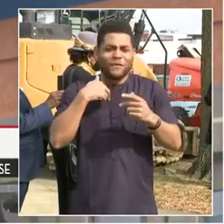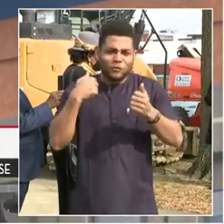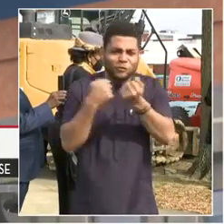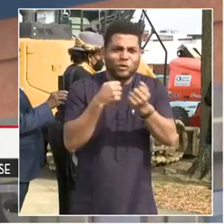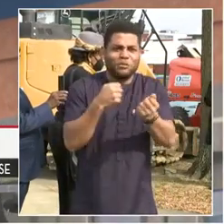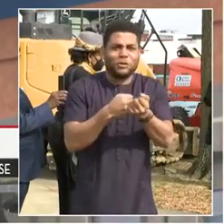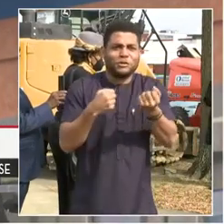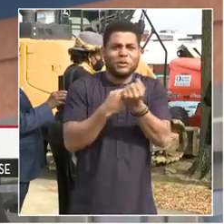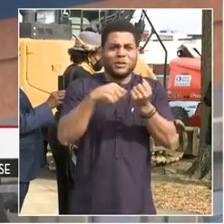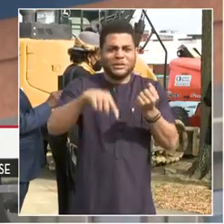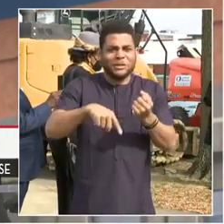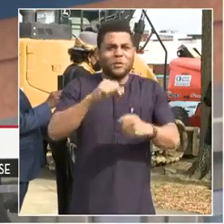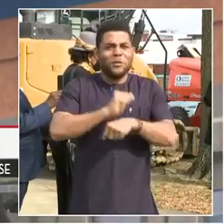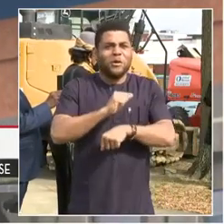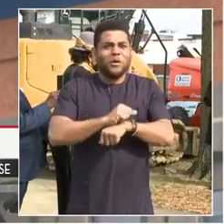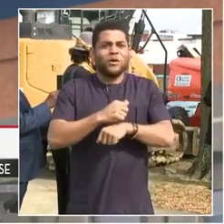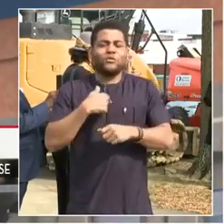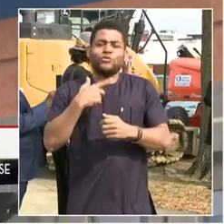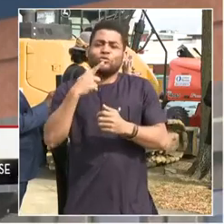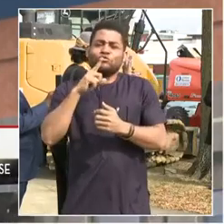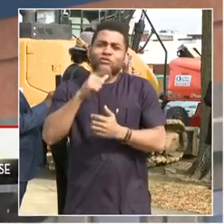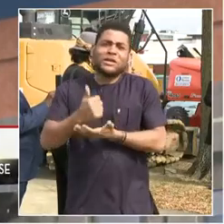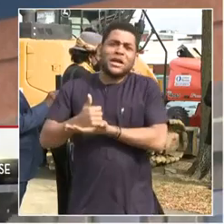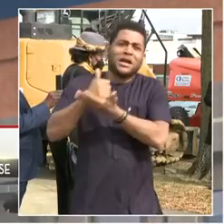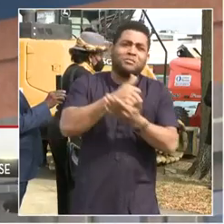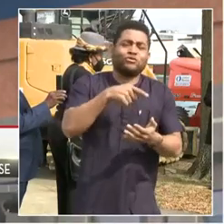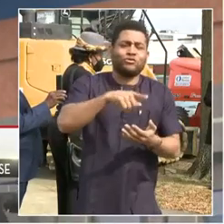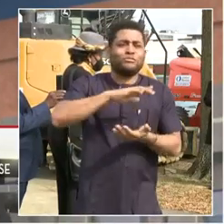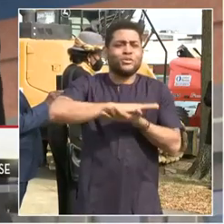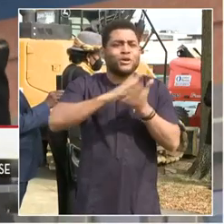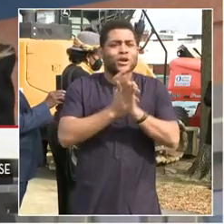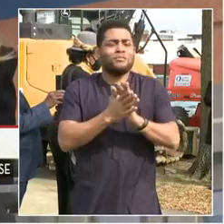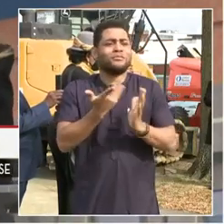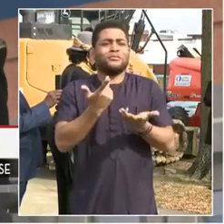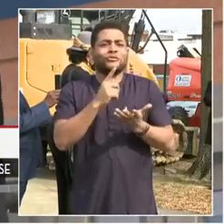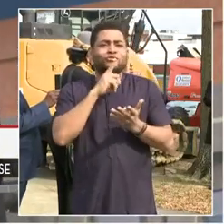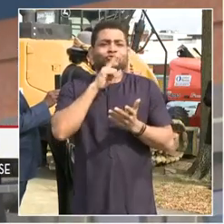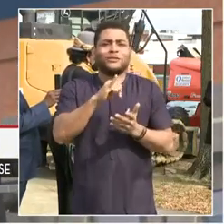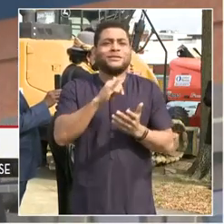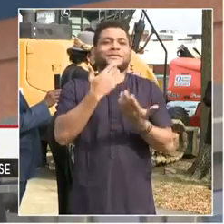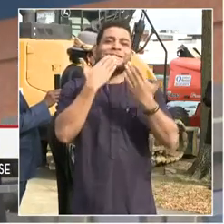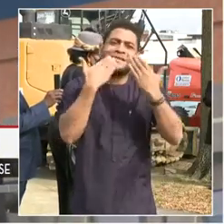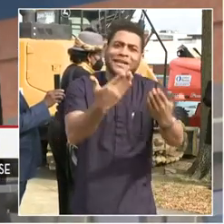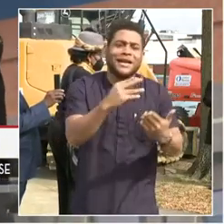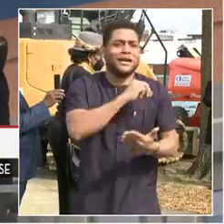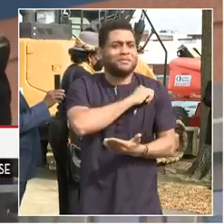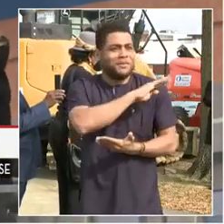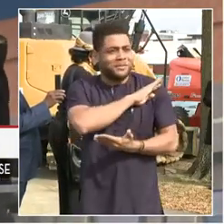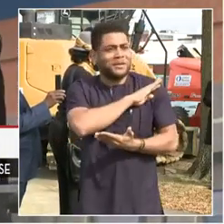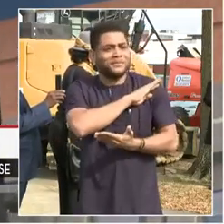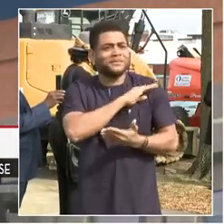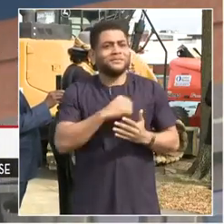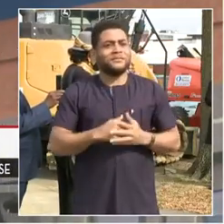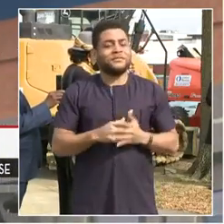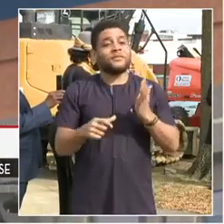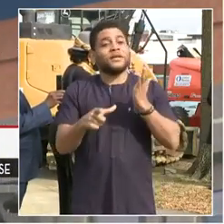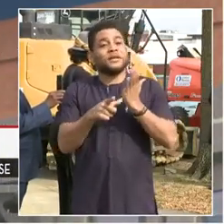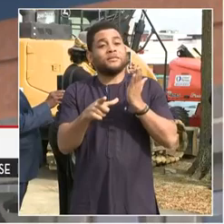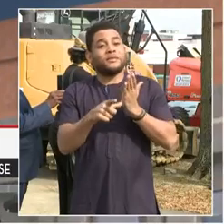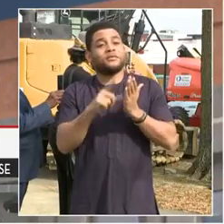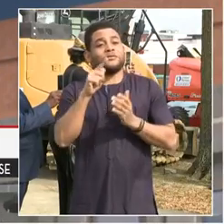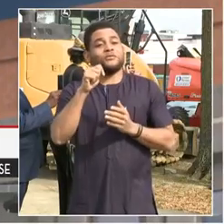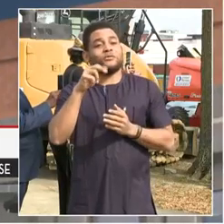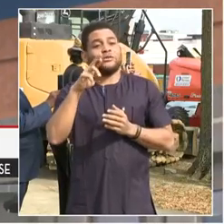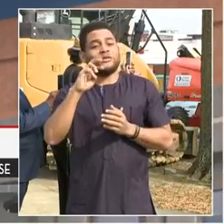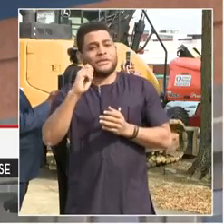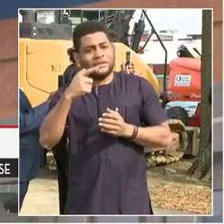in making this a reality. Specifically, I would like to extend thanks to Mayor Muriel Bowser, to Deputy Mayor Wayne Turnage,